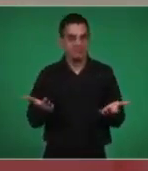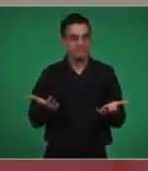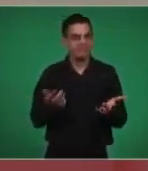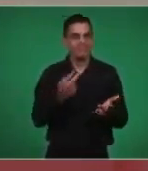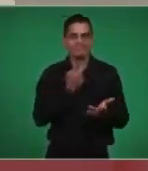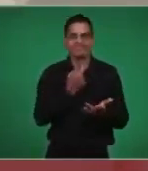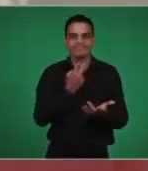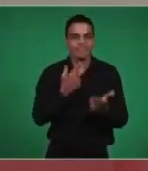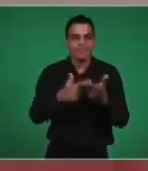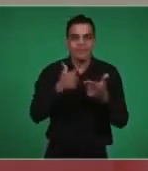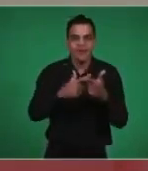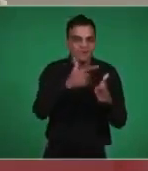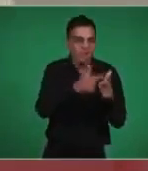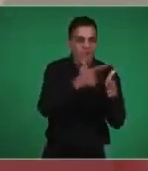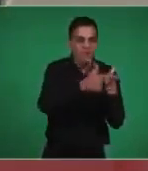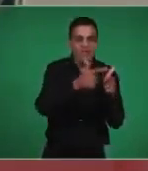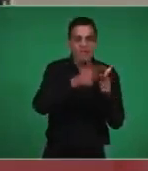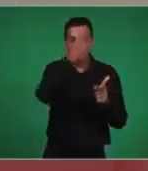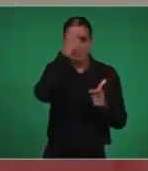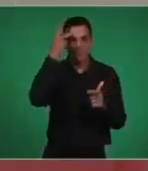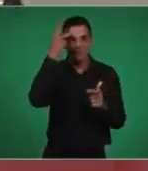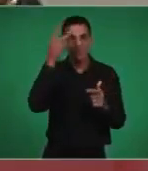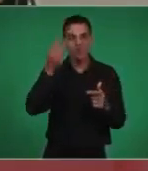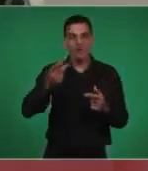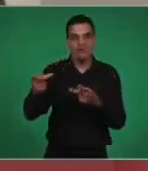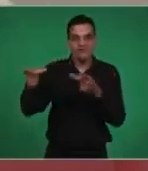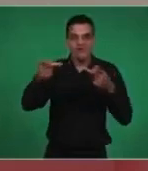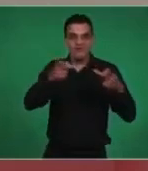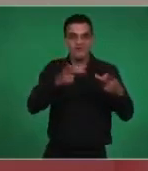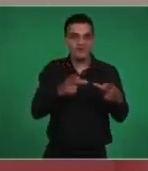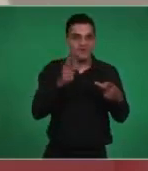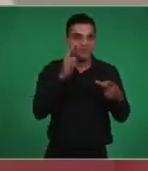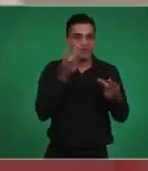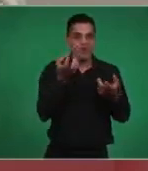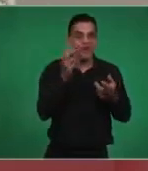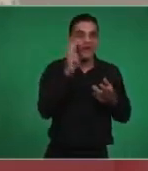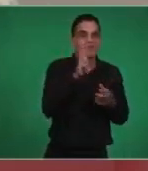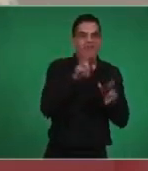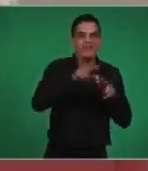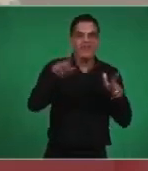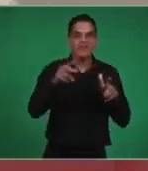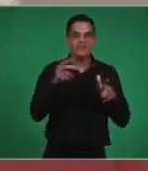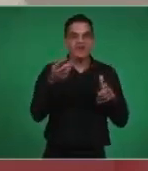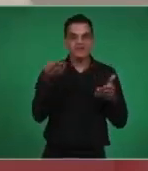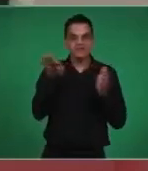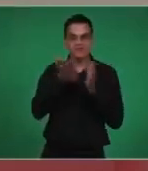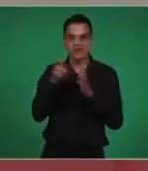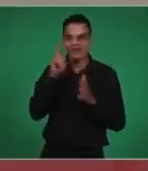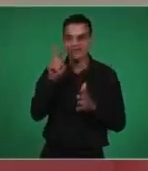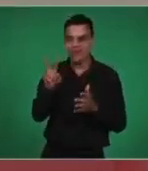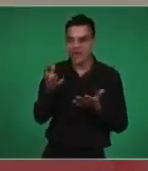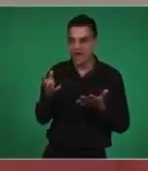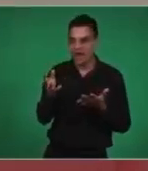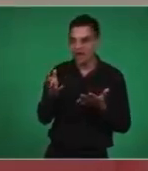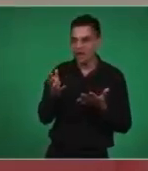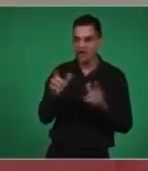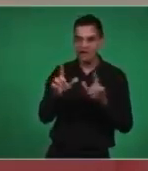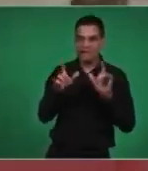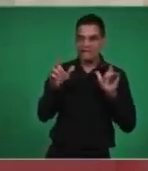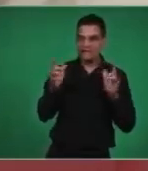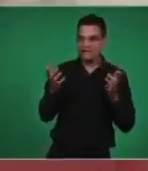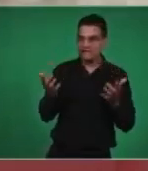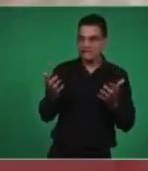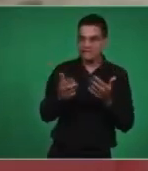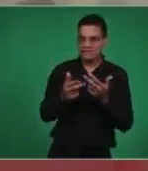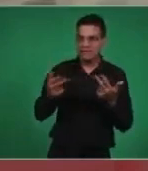do not bring a problem to the ones that have just been a new converts. Oh, I received a great blessing or not, but then